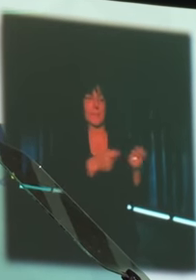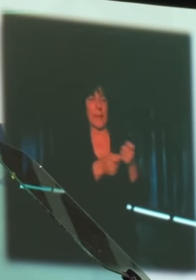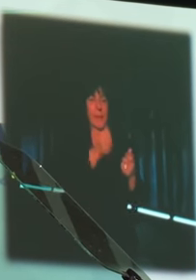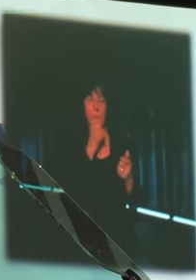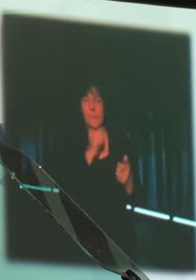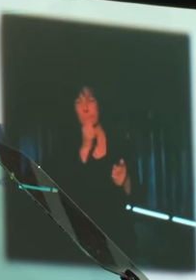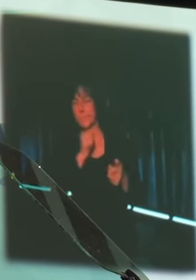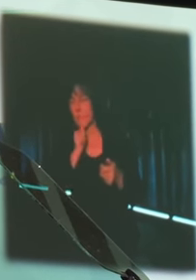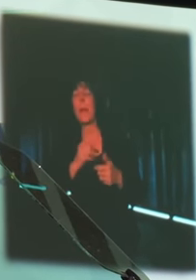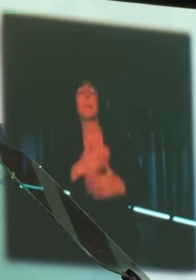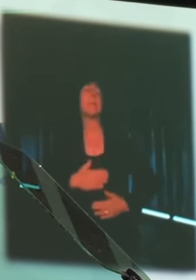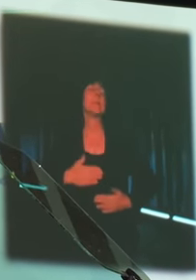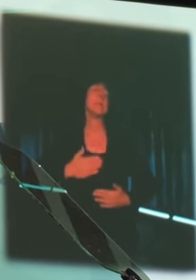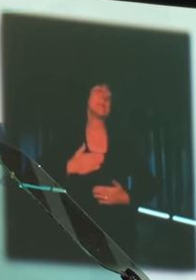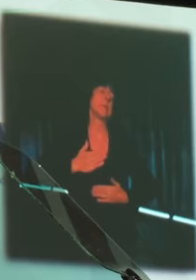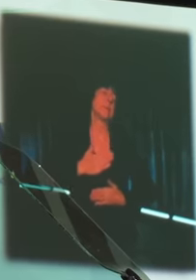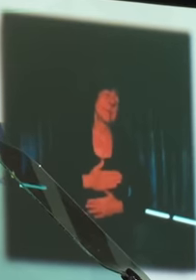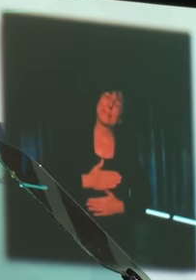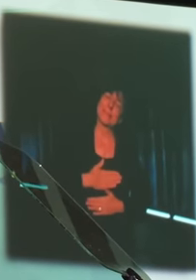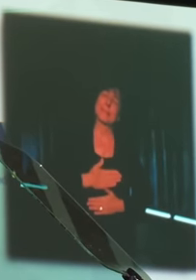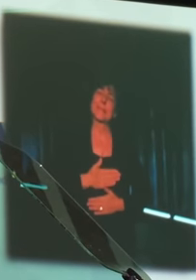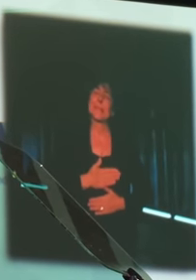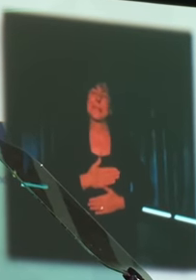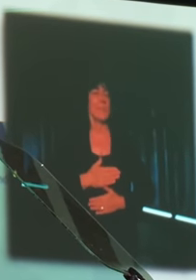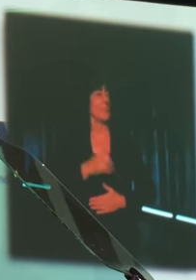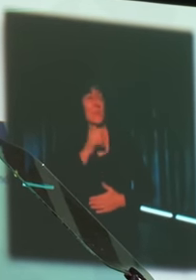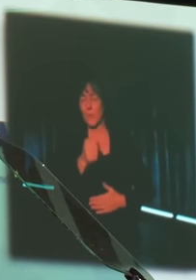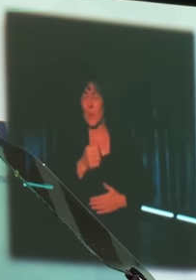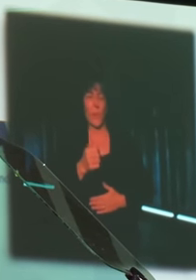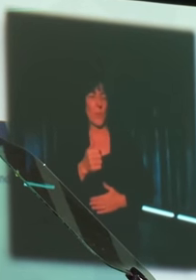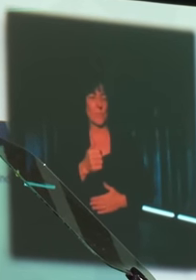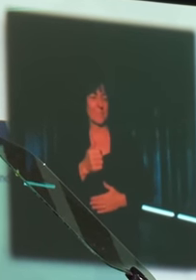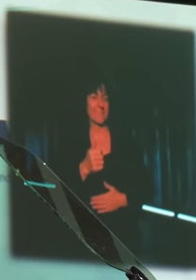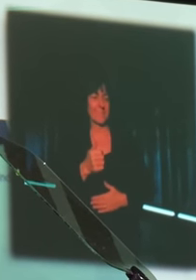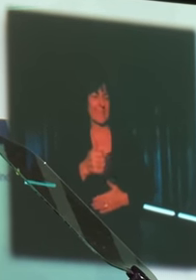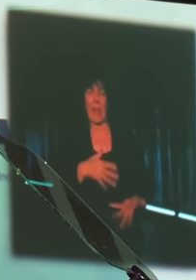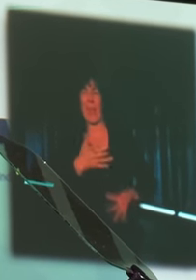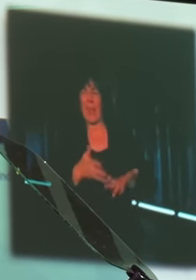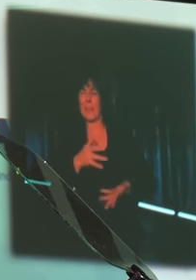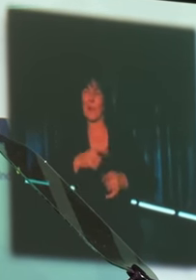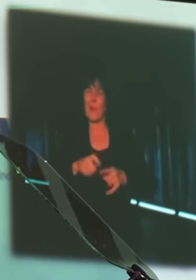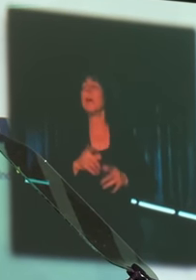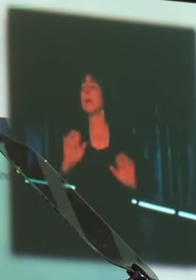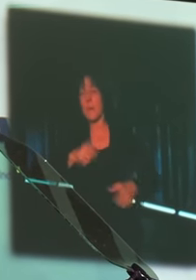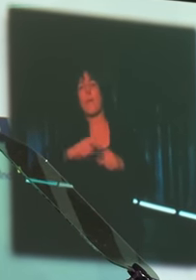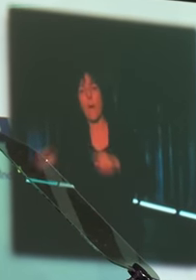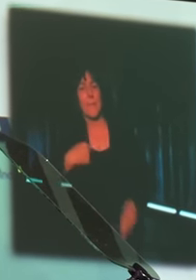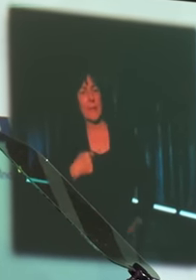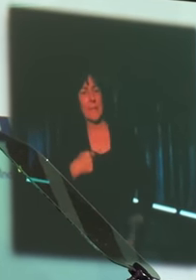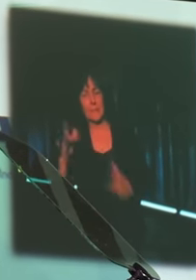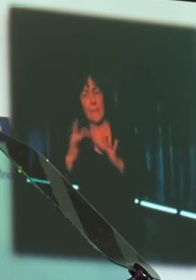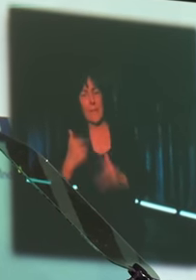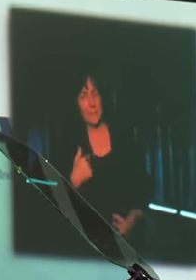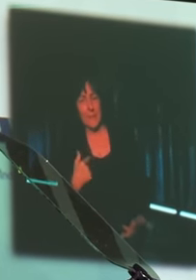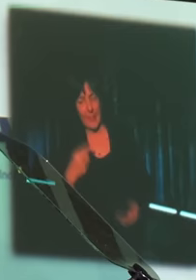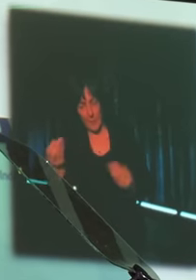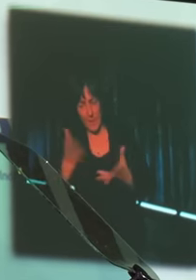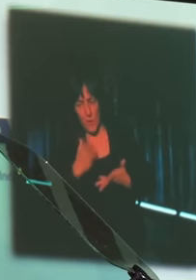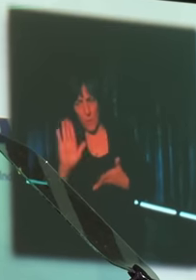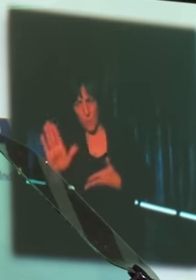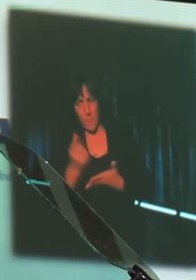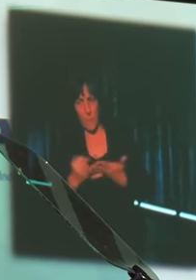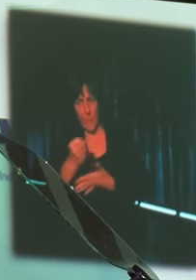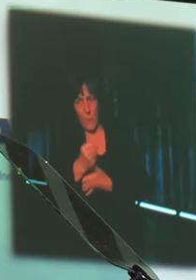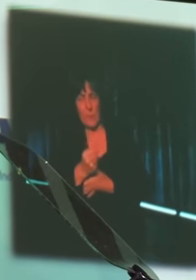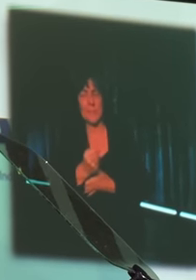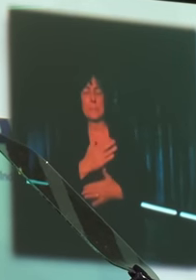with. Please do not hesitate to reach out to my office to let us know about the priorities that